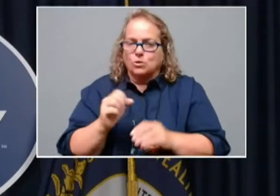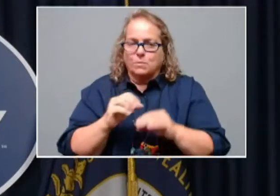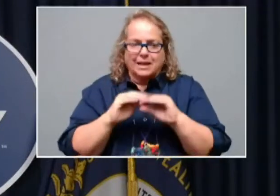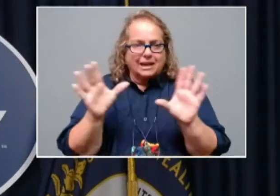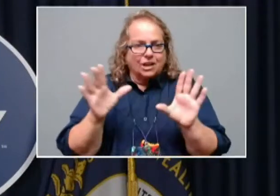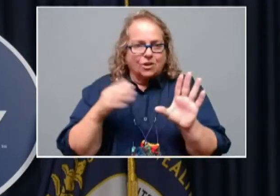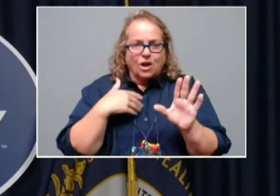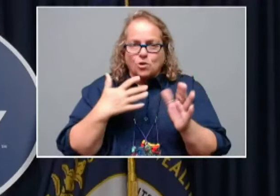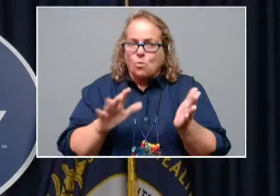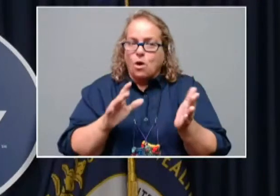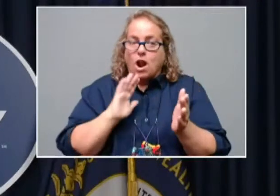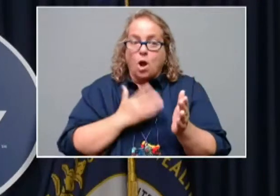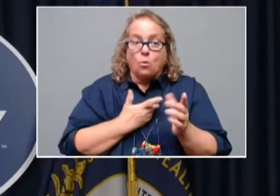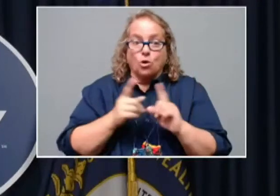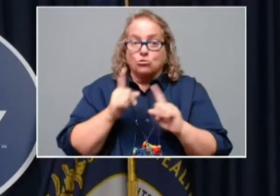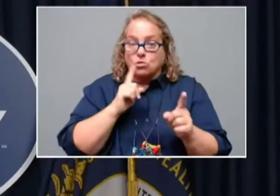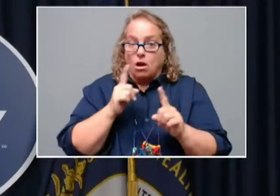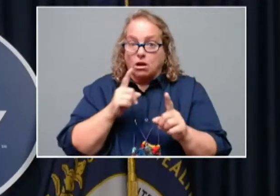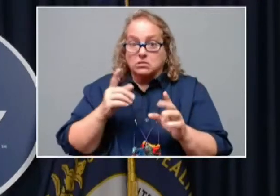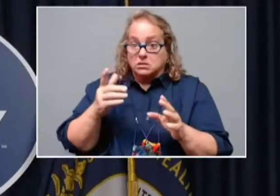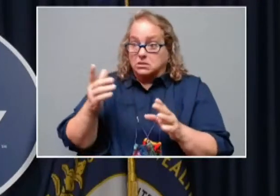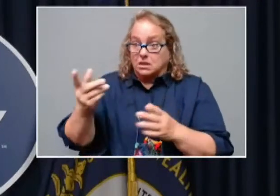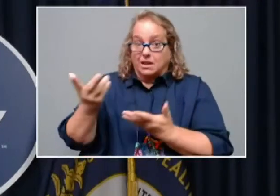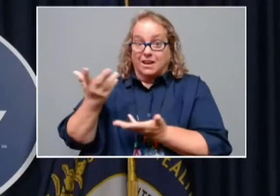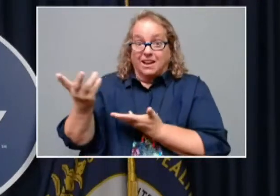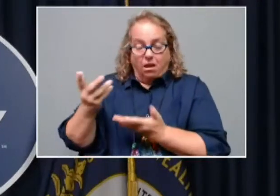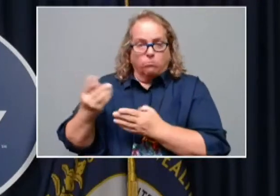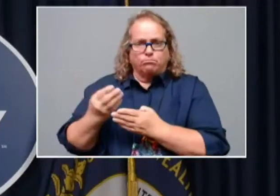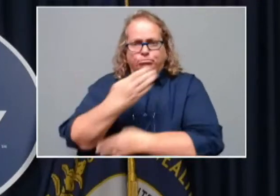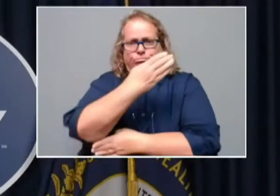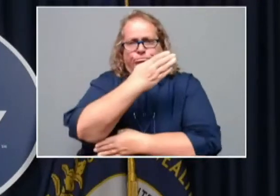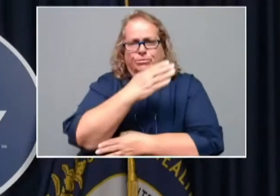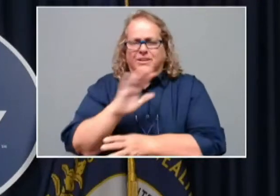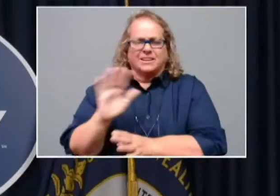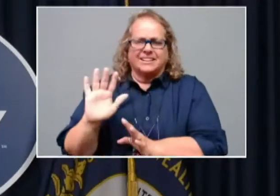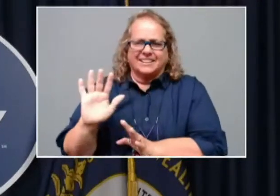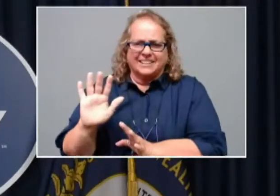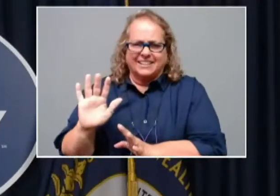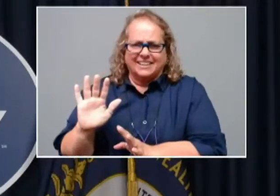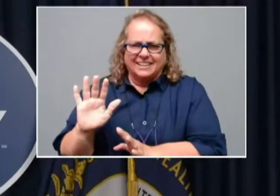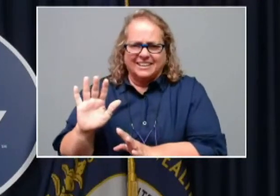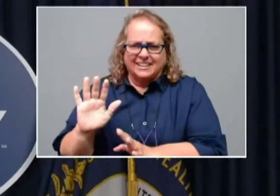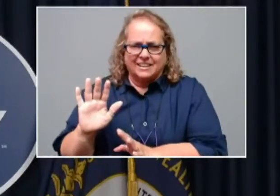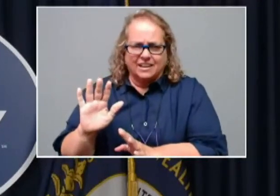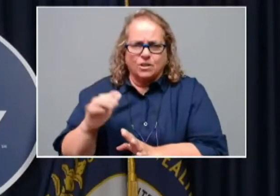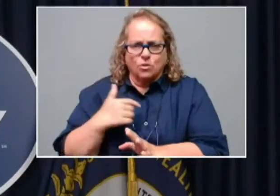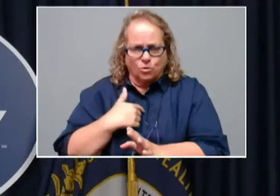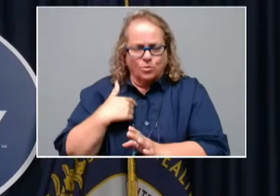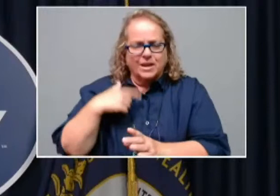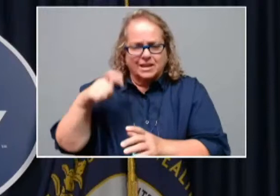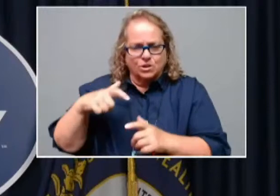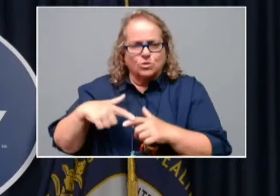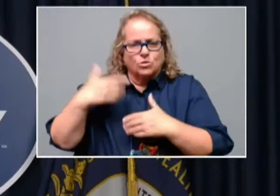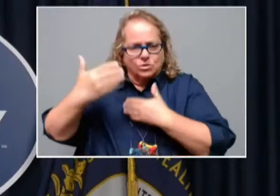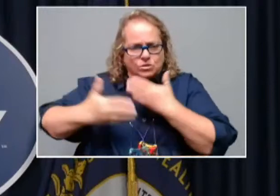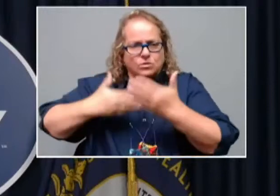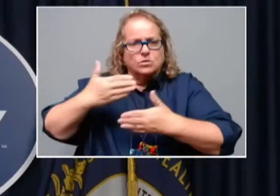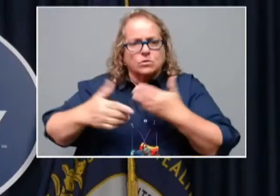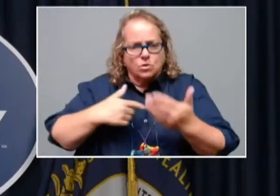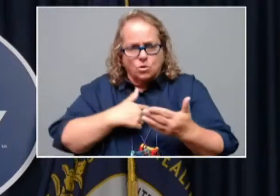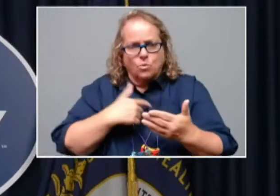talks to go off the rails before we can try to get them moving in the right direction. But yeah, we're